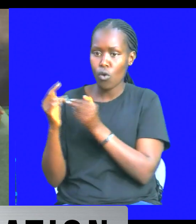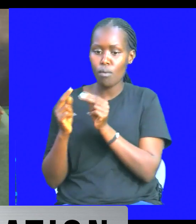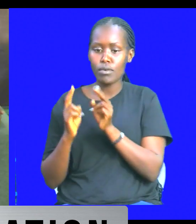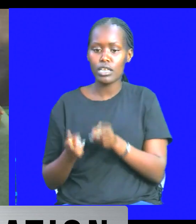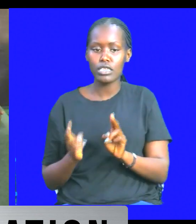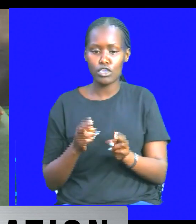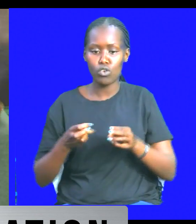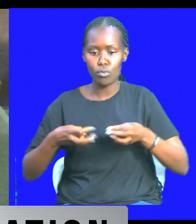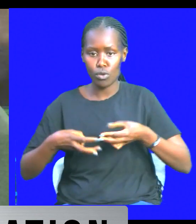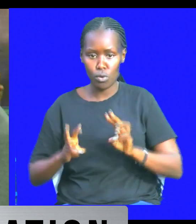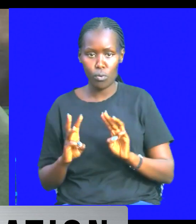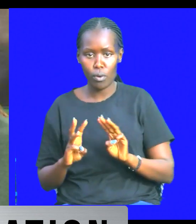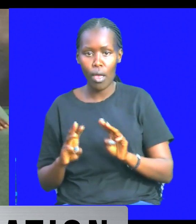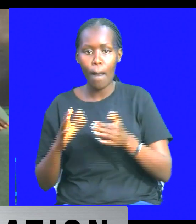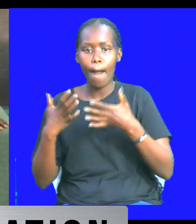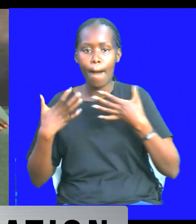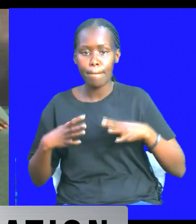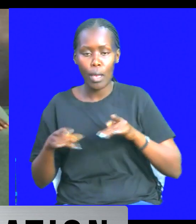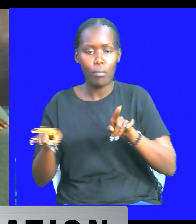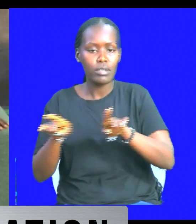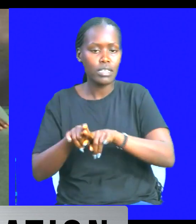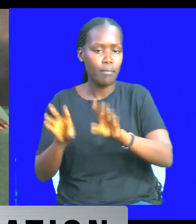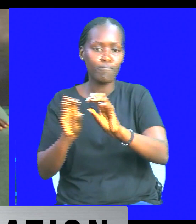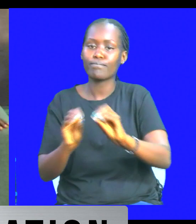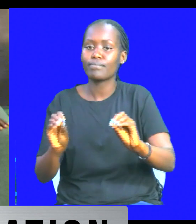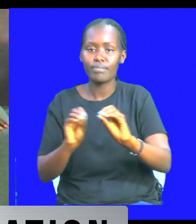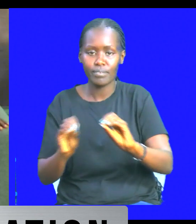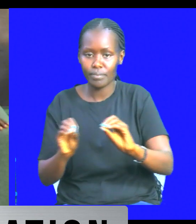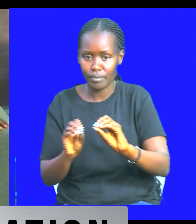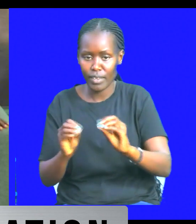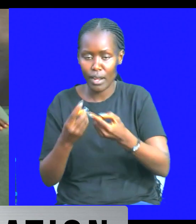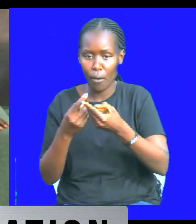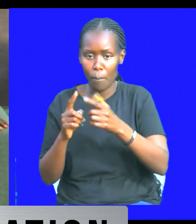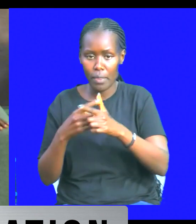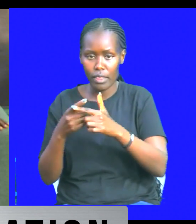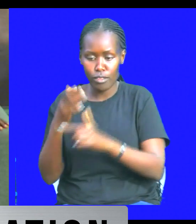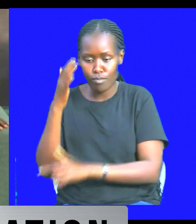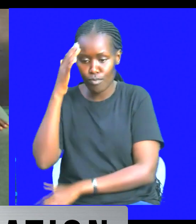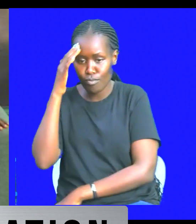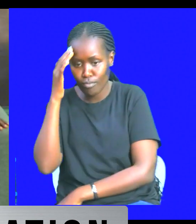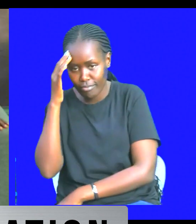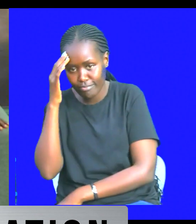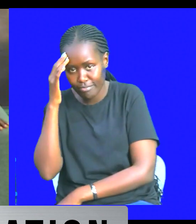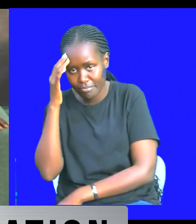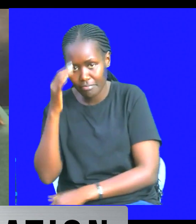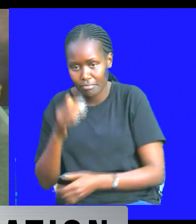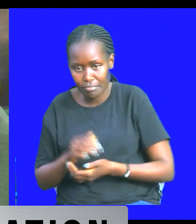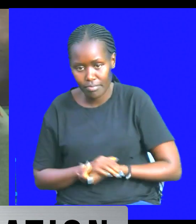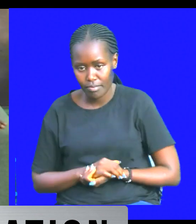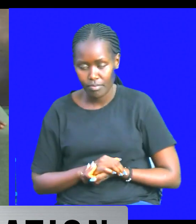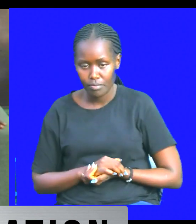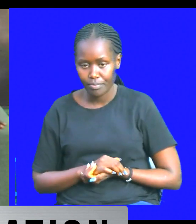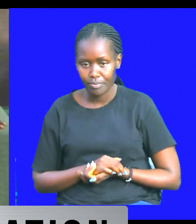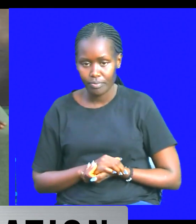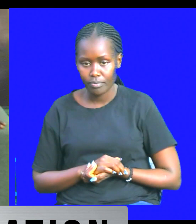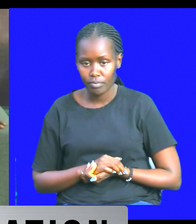of people cannot be the same completely. Let's hope that. But then you know that... So the stresses started coming in the